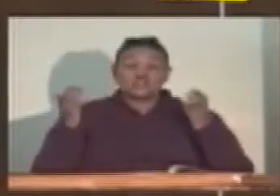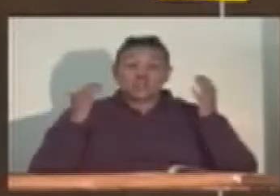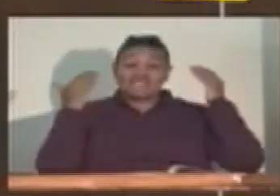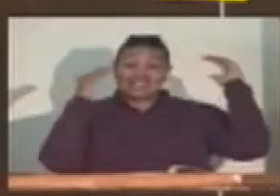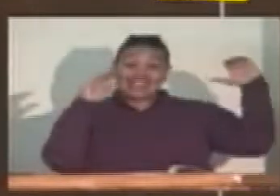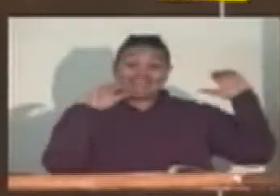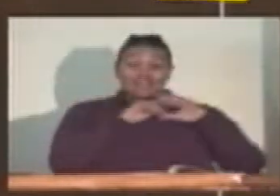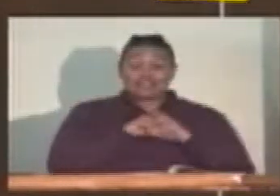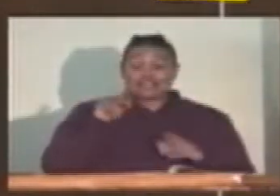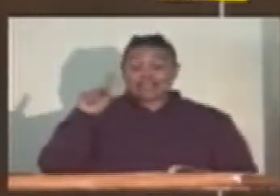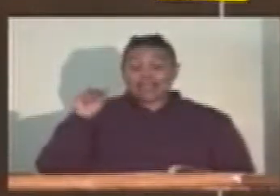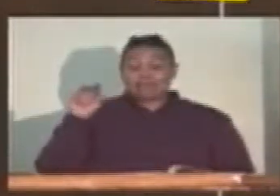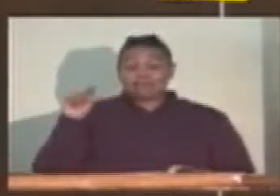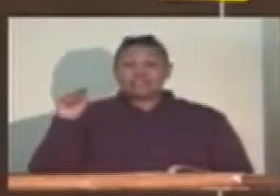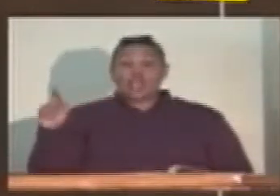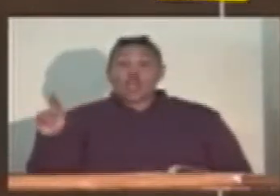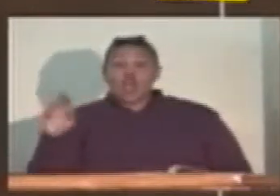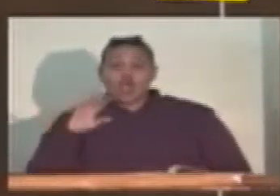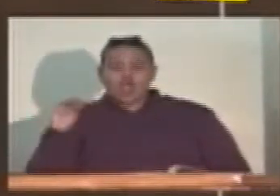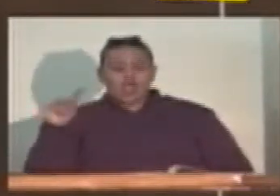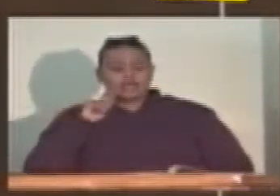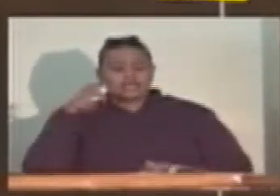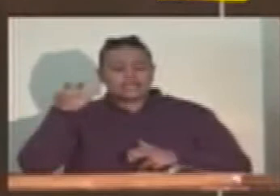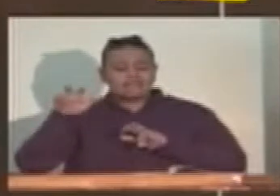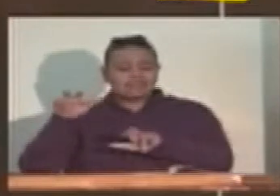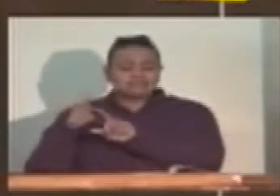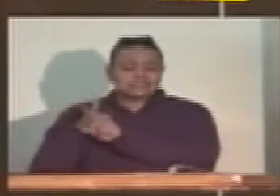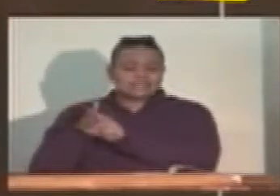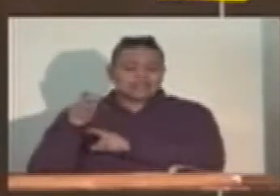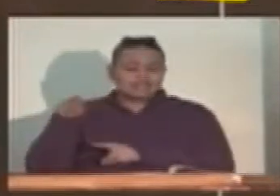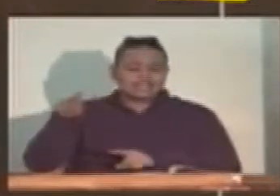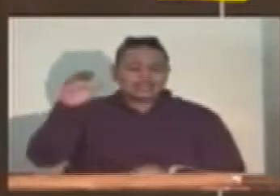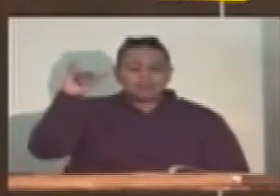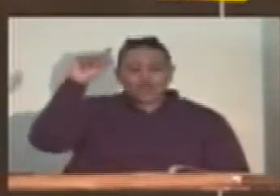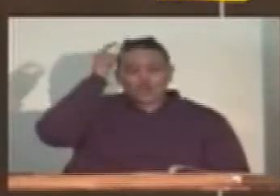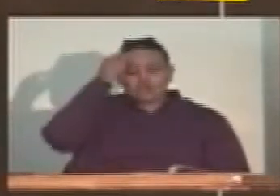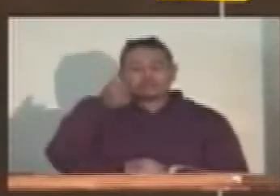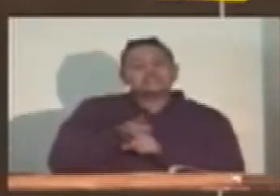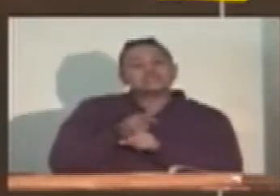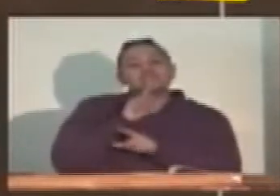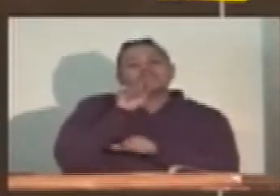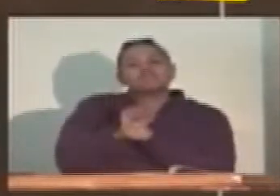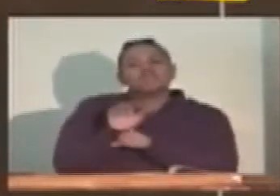service levels in the KMTR, and investment needed by the government to